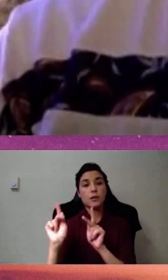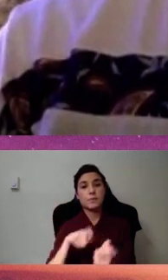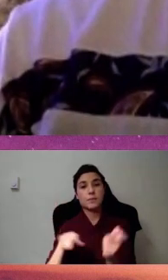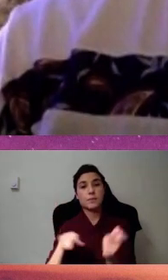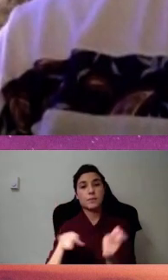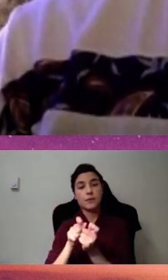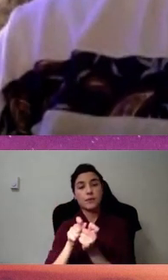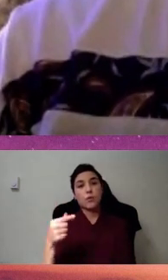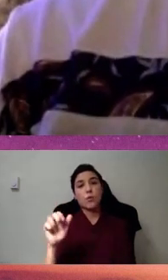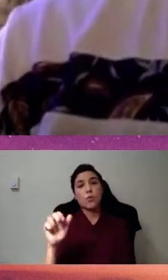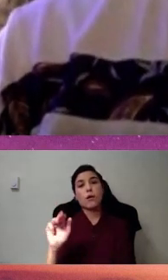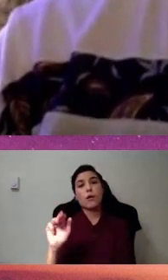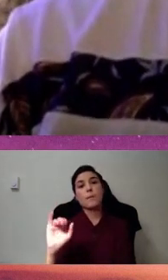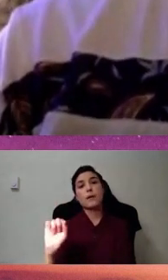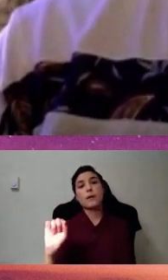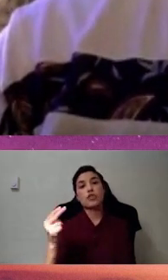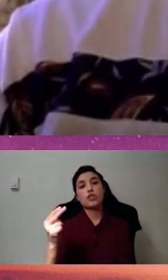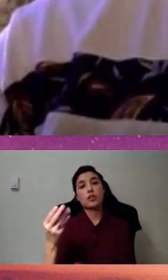For New York,